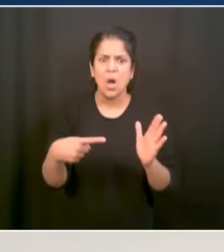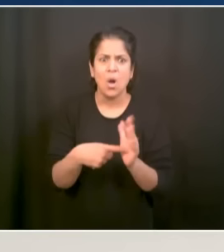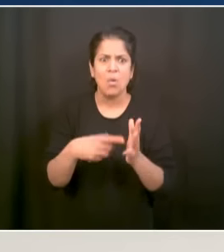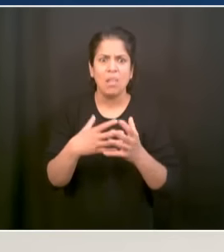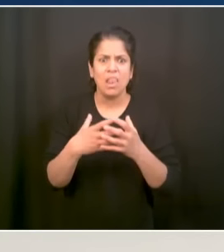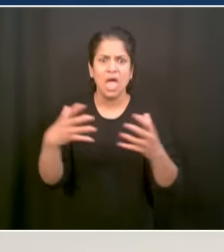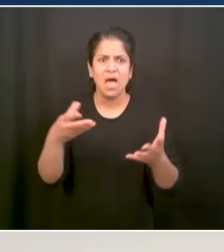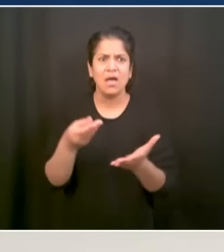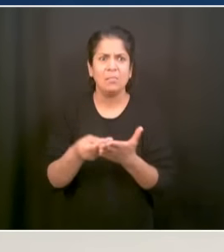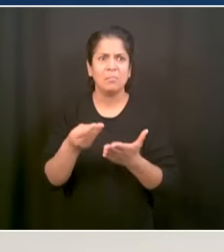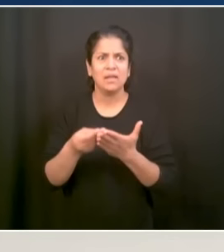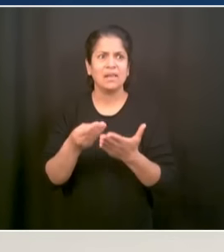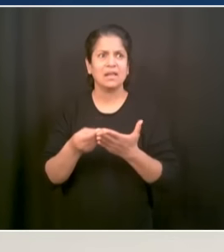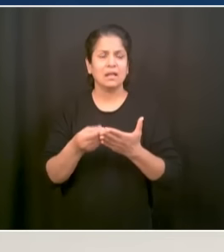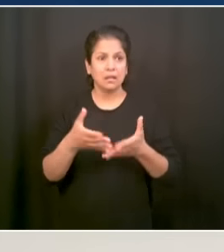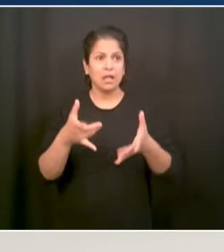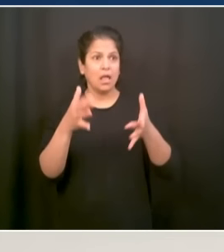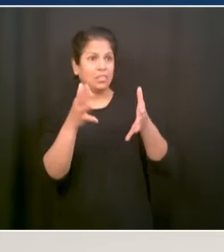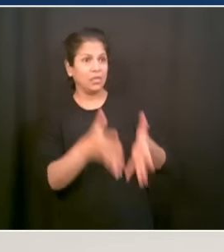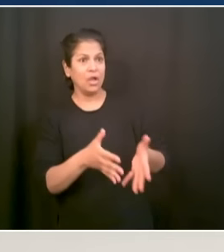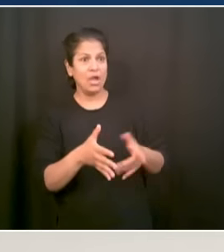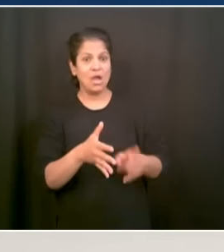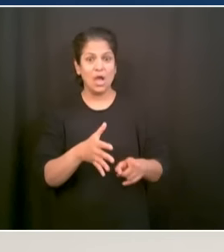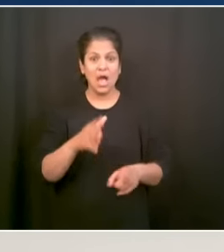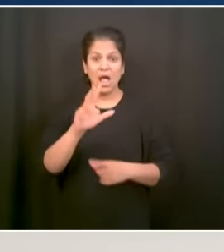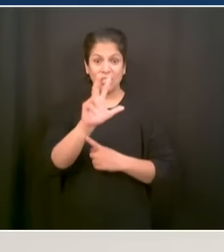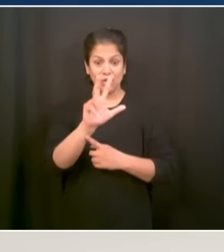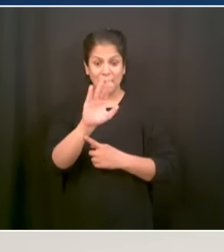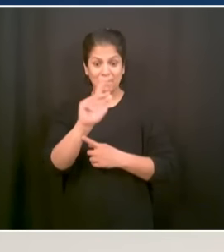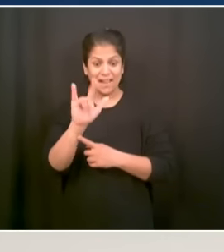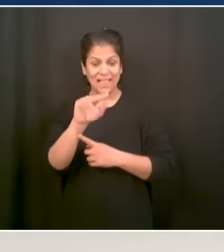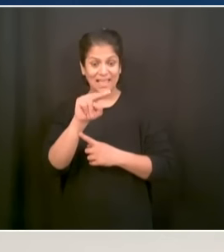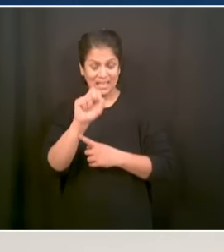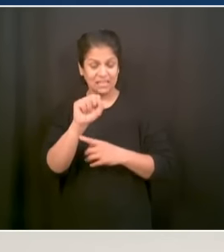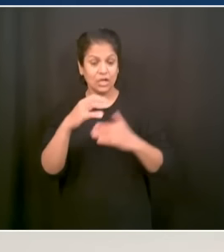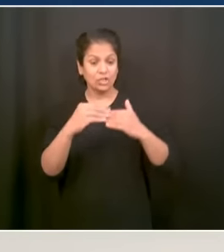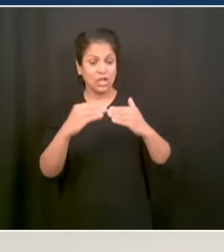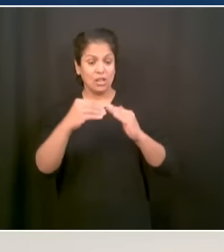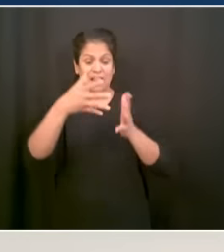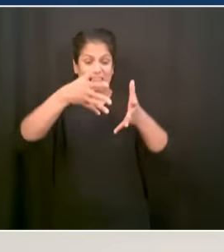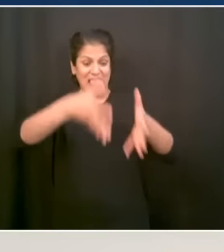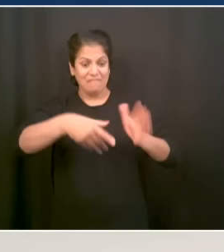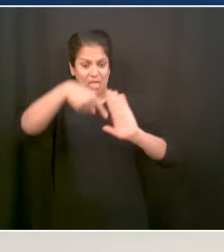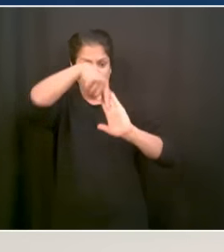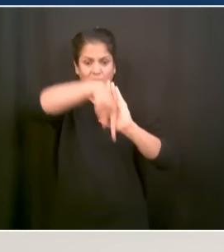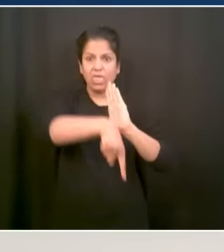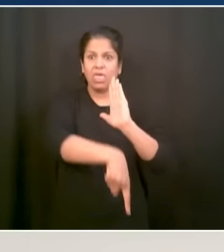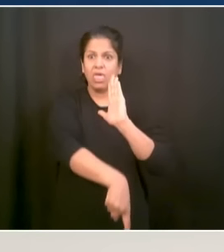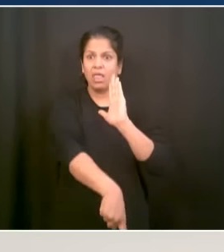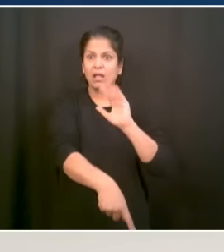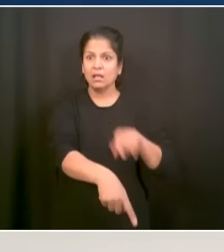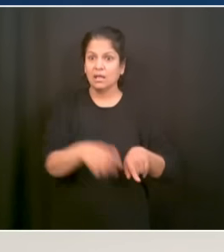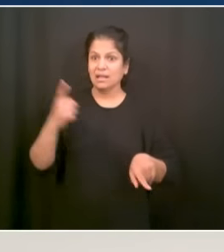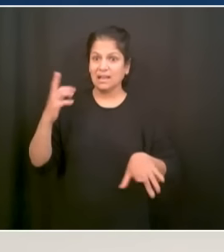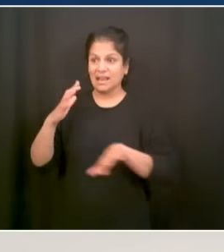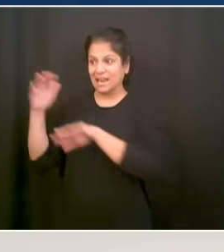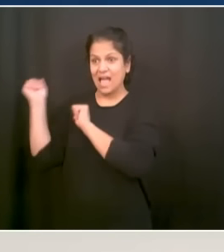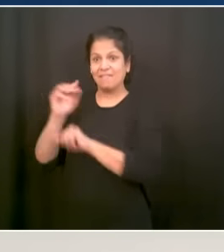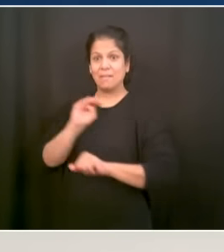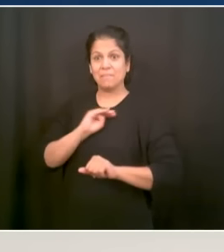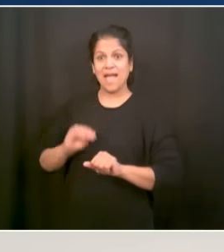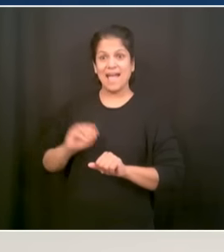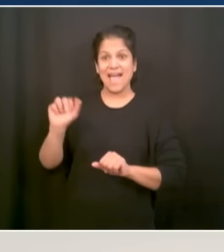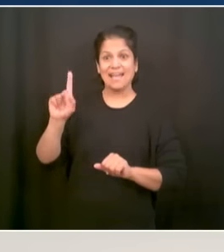billion hole in fiscal year 2026. The budgetary choices he made in the past have consequences that we reckon with